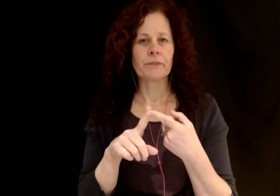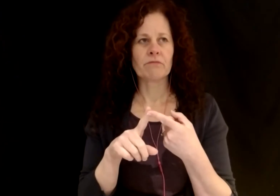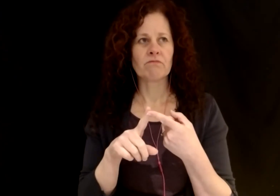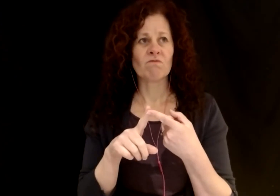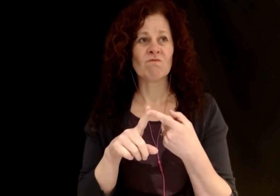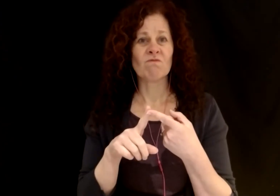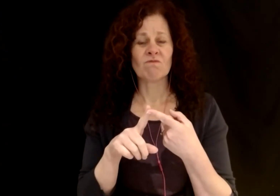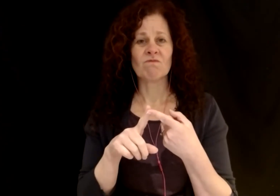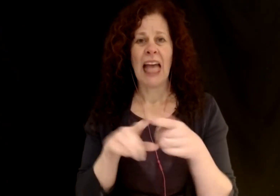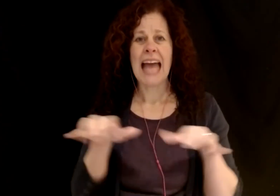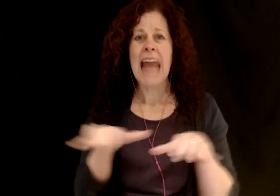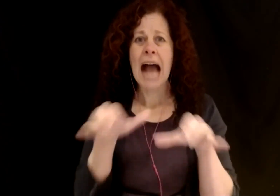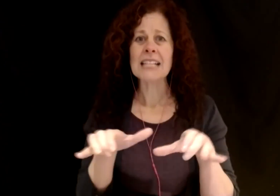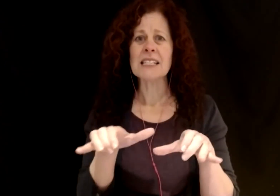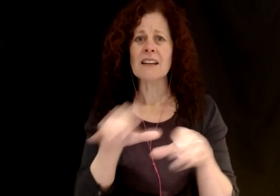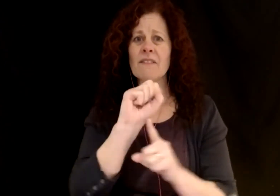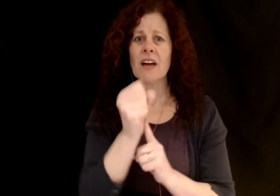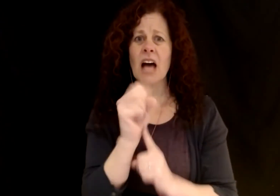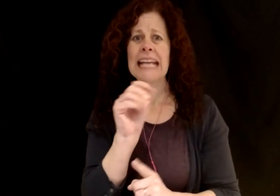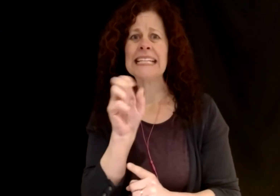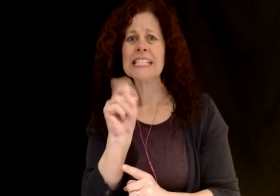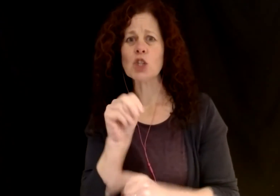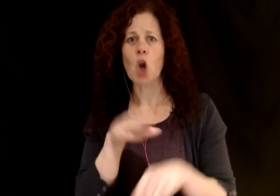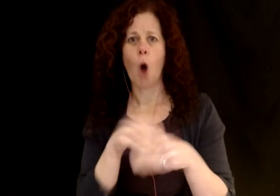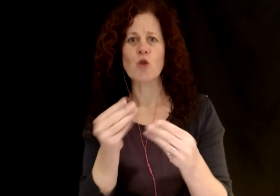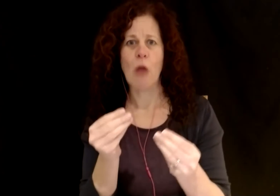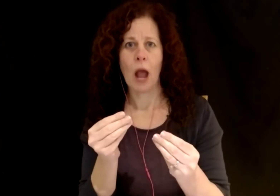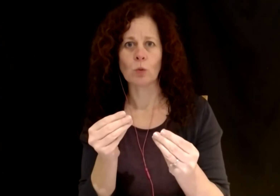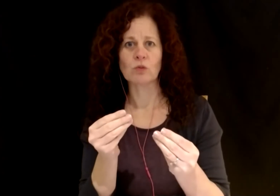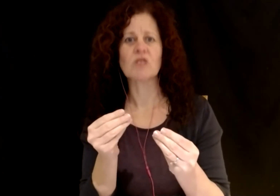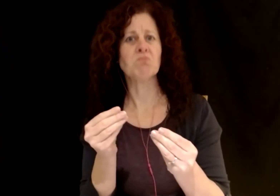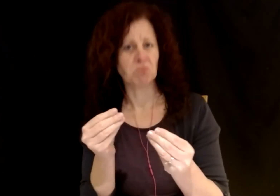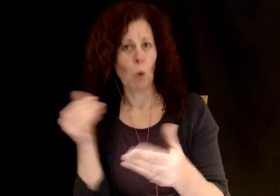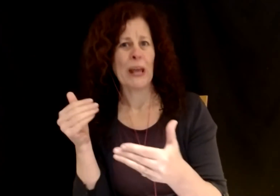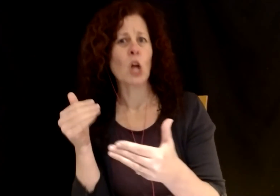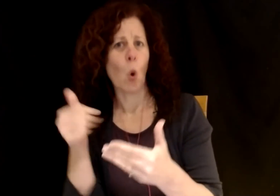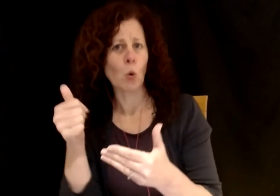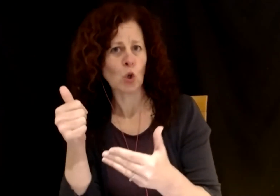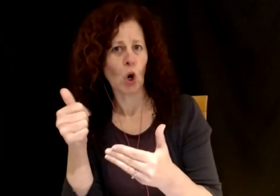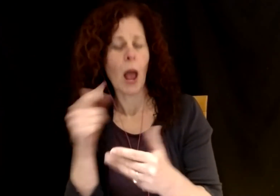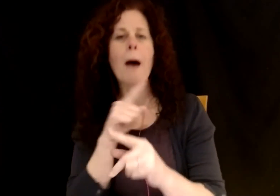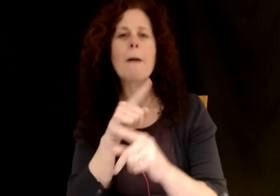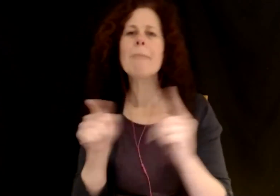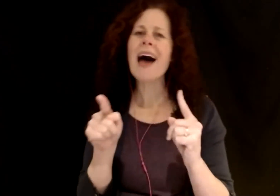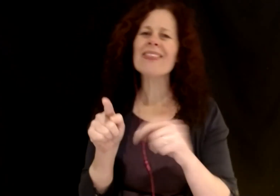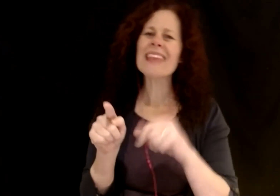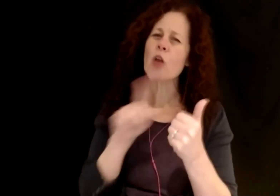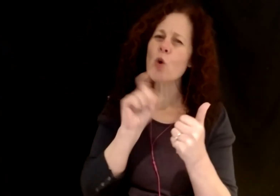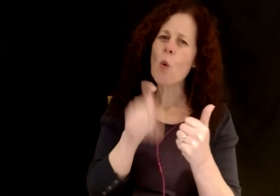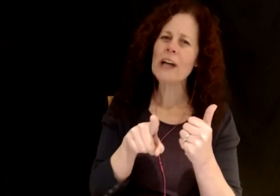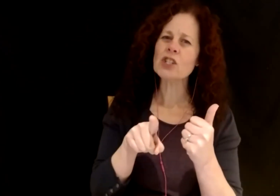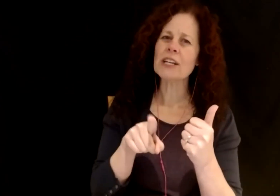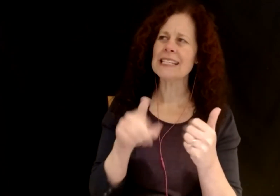condition on the ground. But the question that remains is, how do we see bigger patterns in